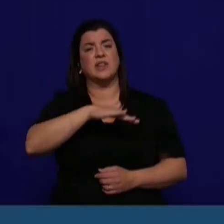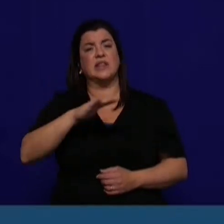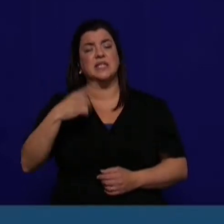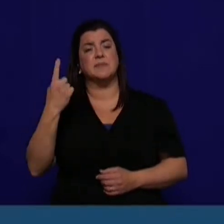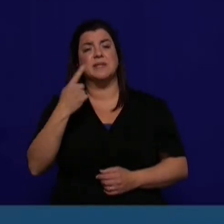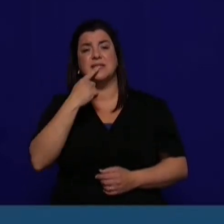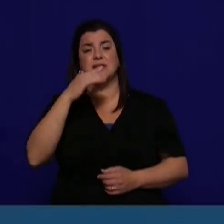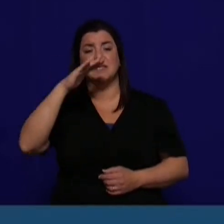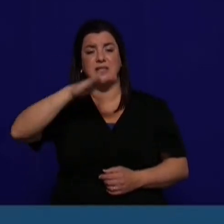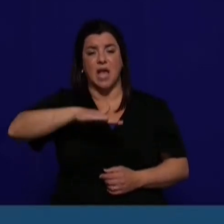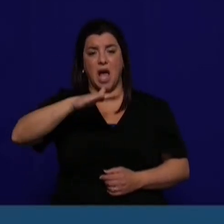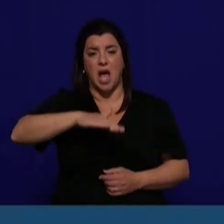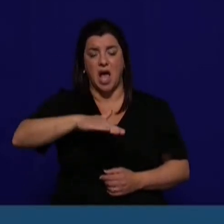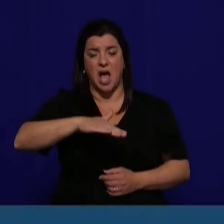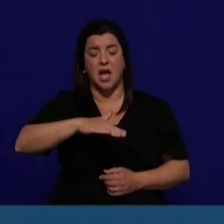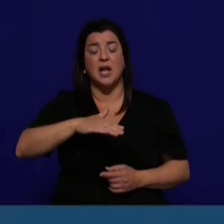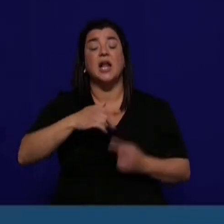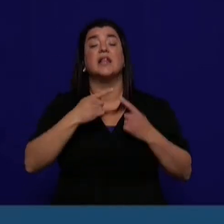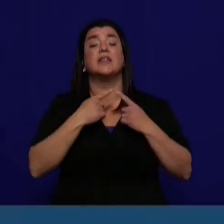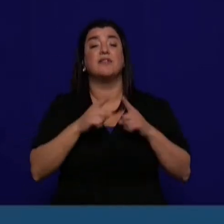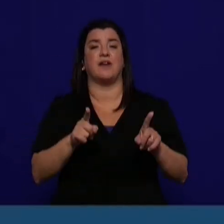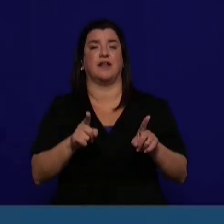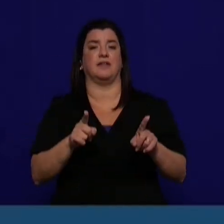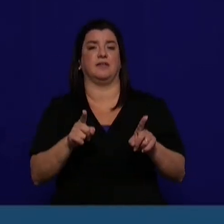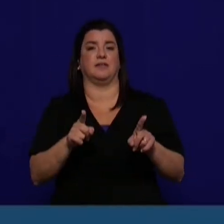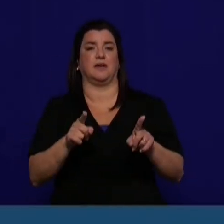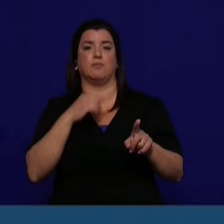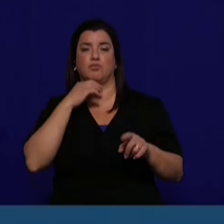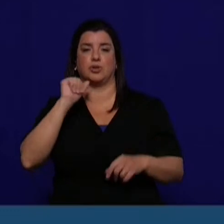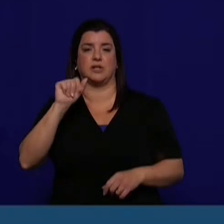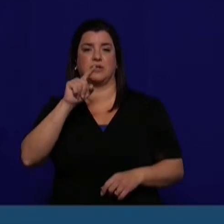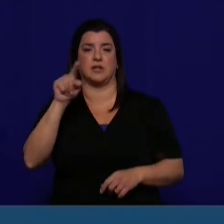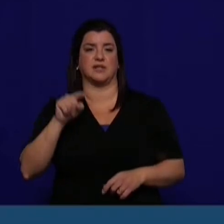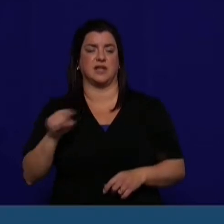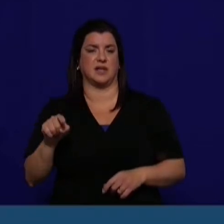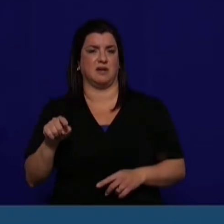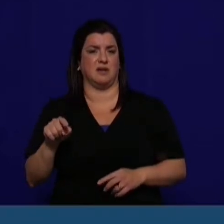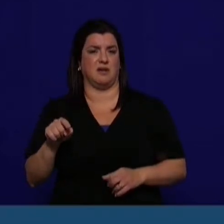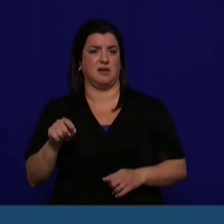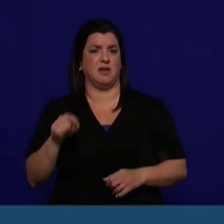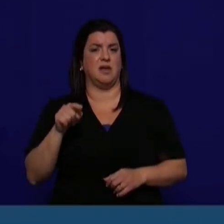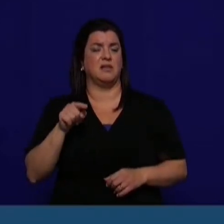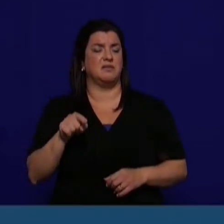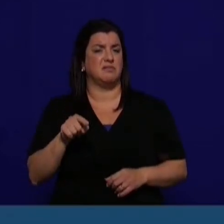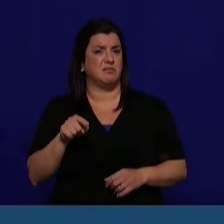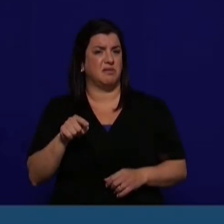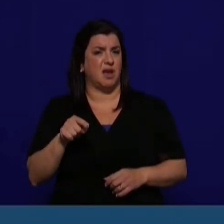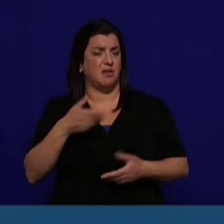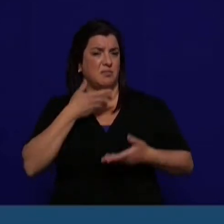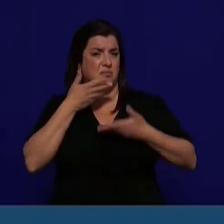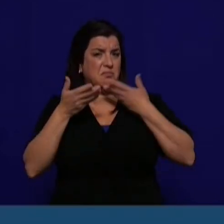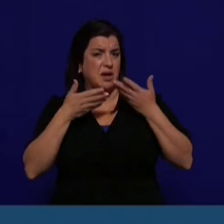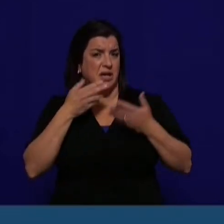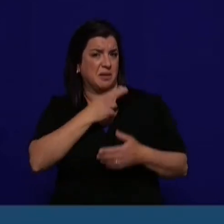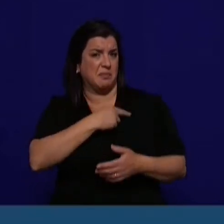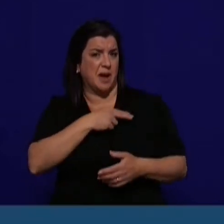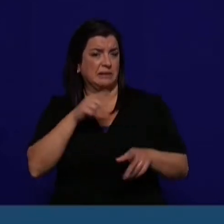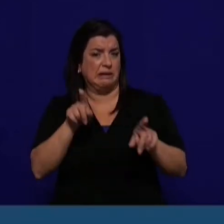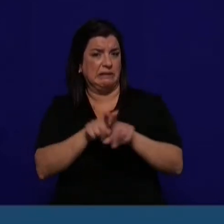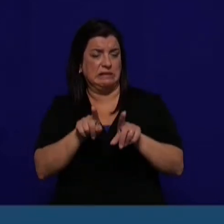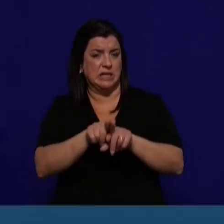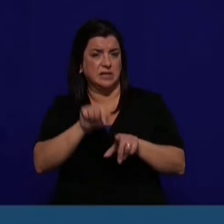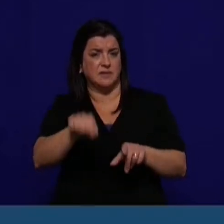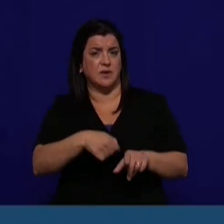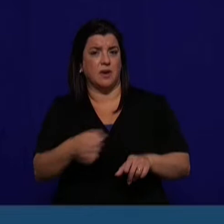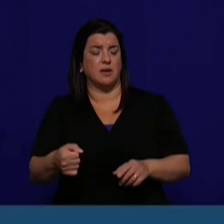jab produced by a different pharmaceutical company. Do you think Maltese health authorities will be advising the same? My second question is, how